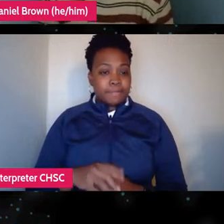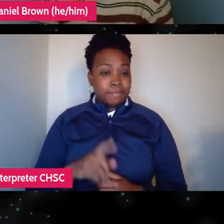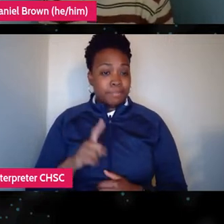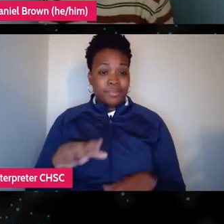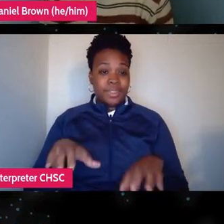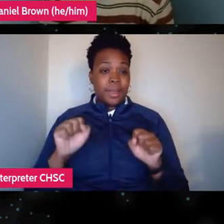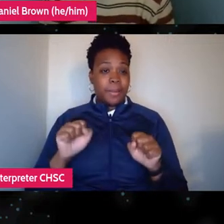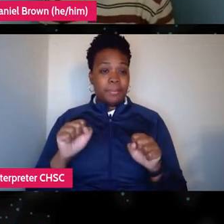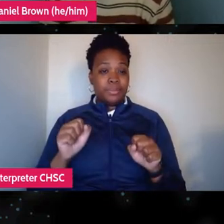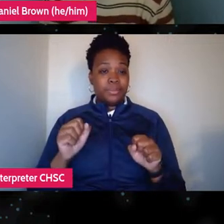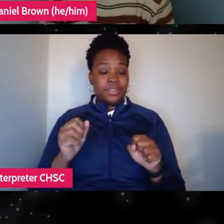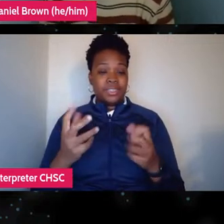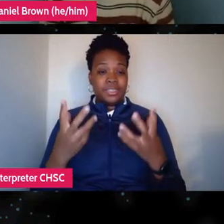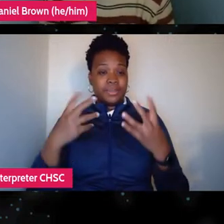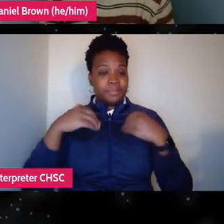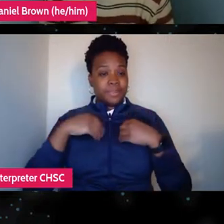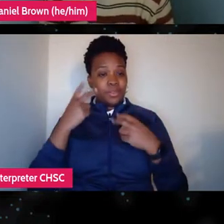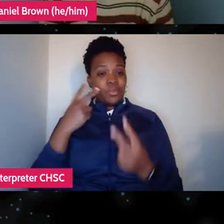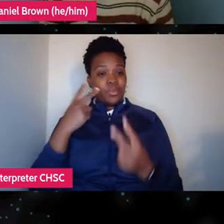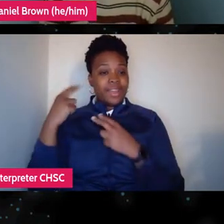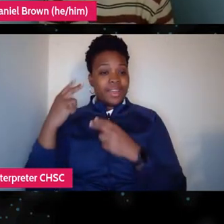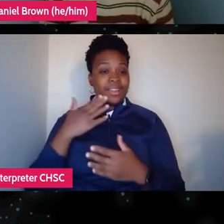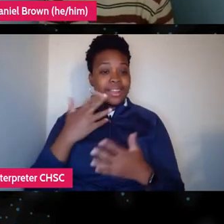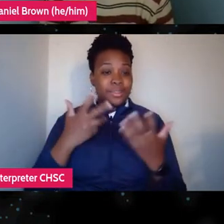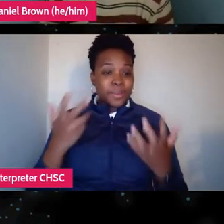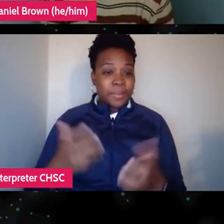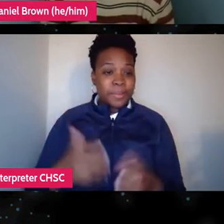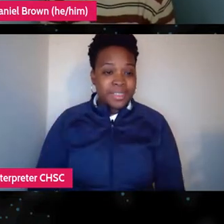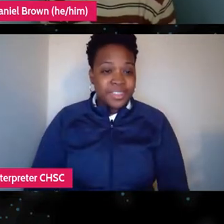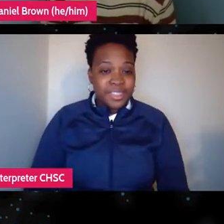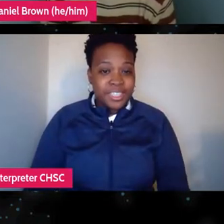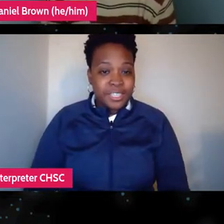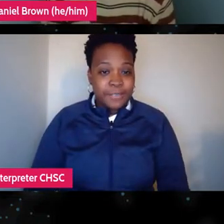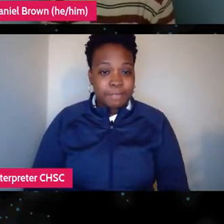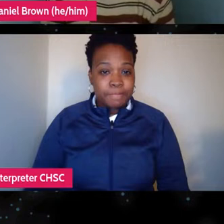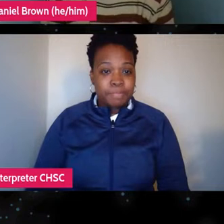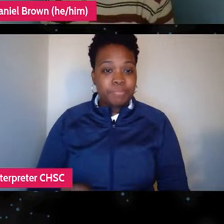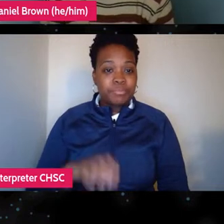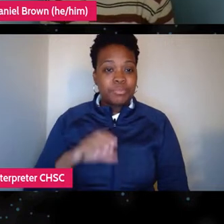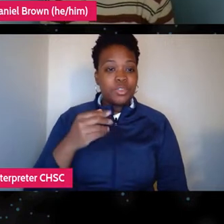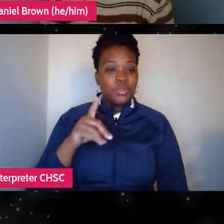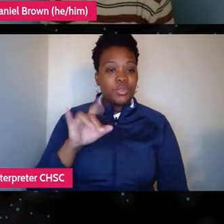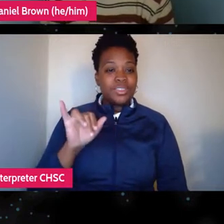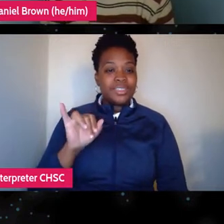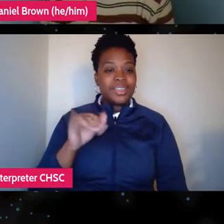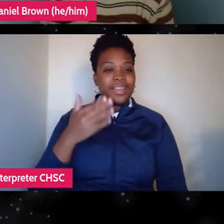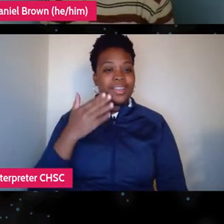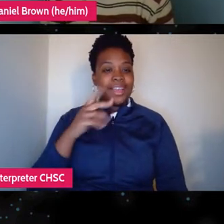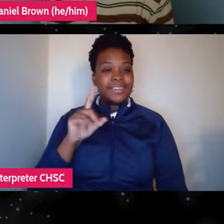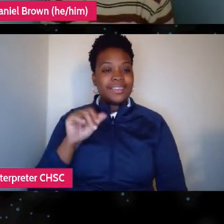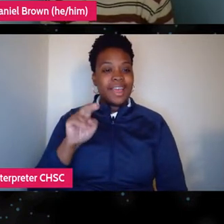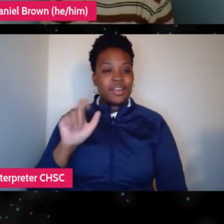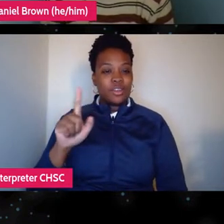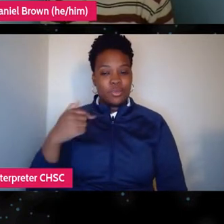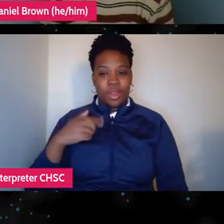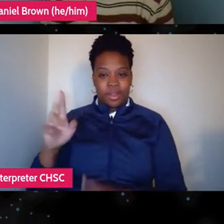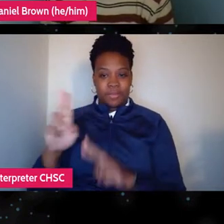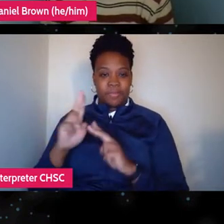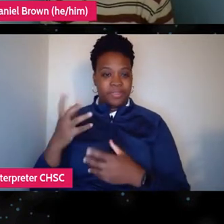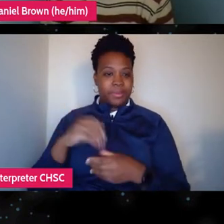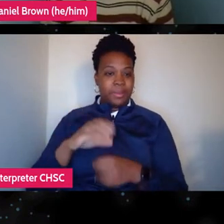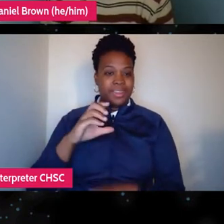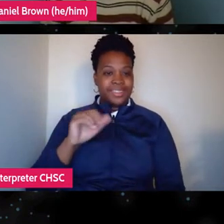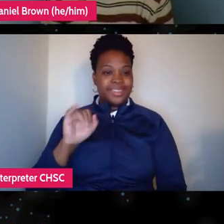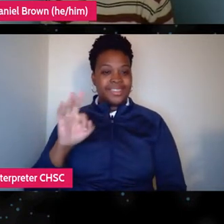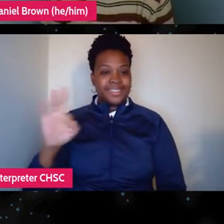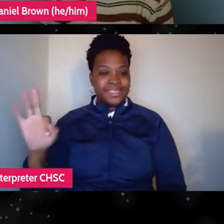in and reflect on it. So thank you so much. Thank you, Daniel. We feel really honored to be a part of the Cleveland International Film